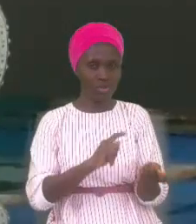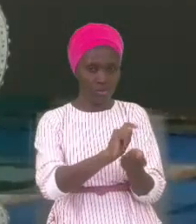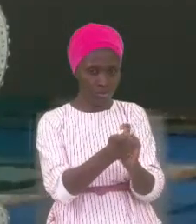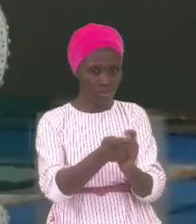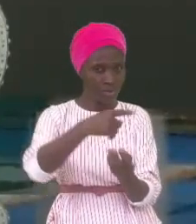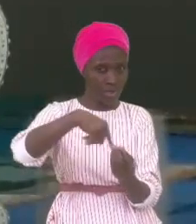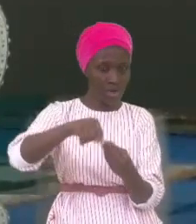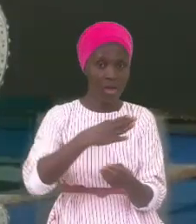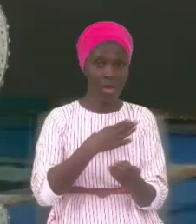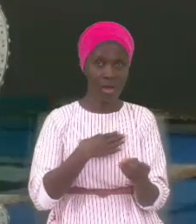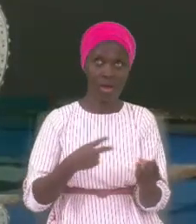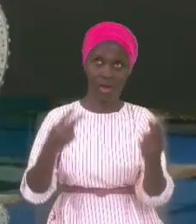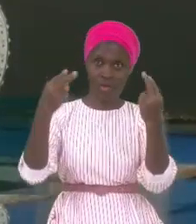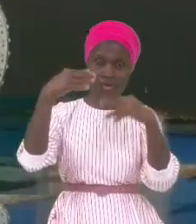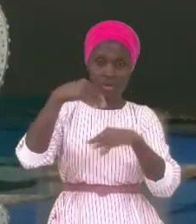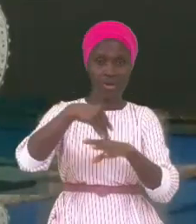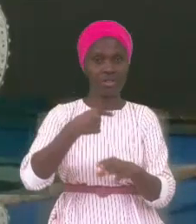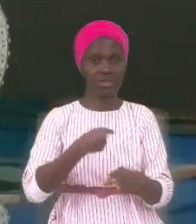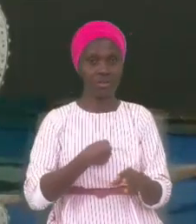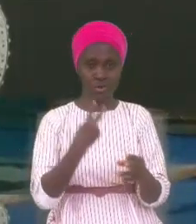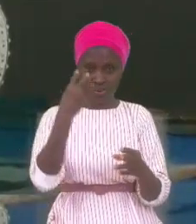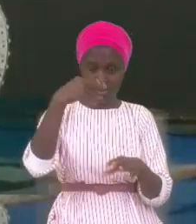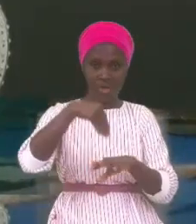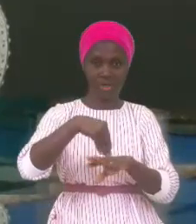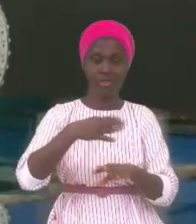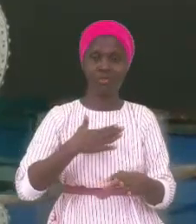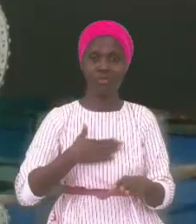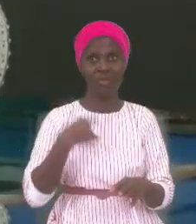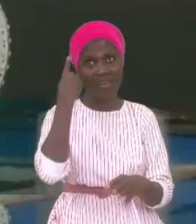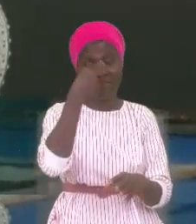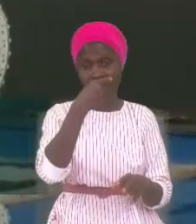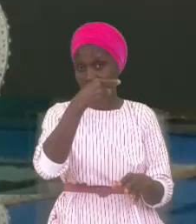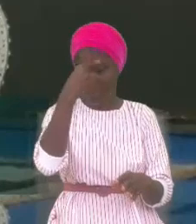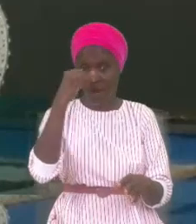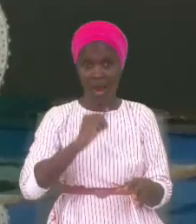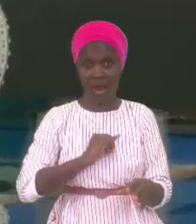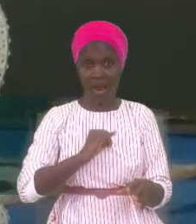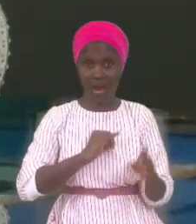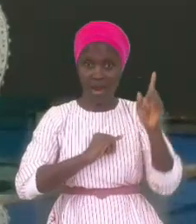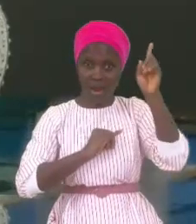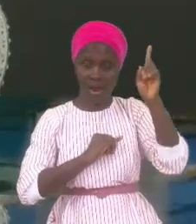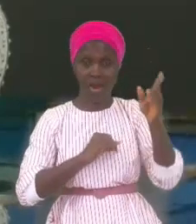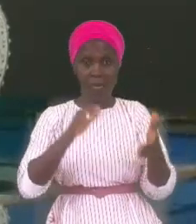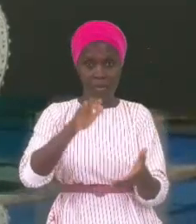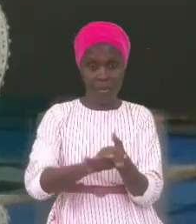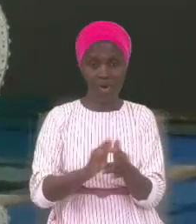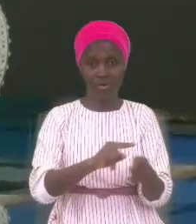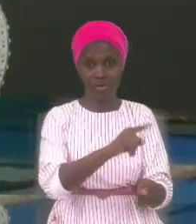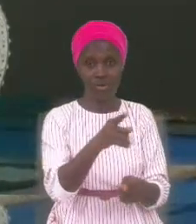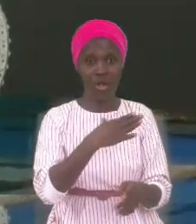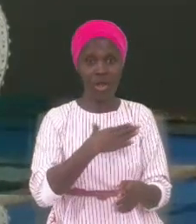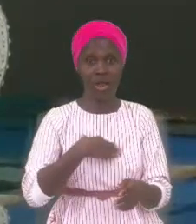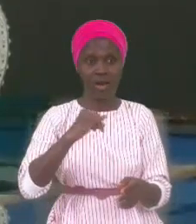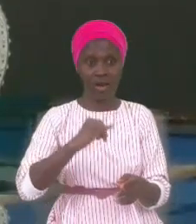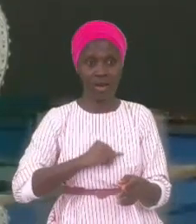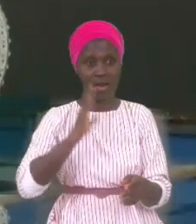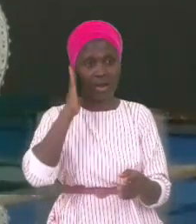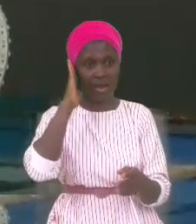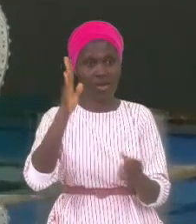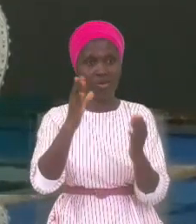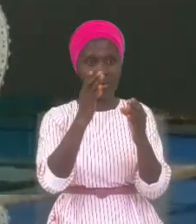at me and look at my face, for I am married unto you, and I will take you